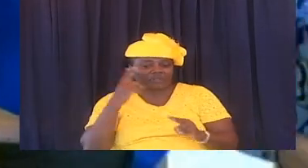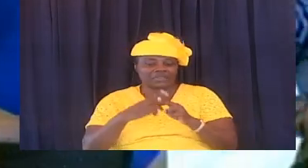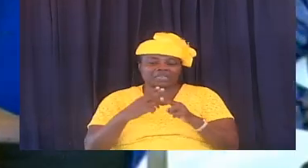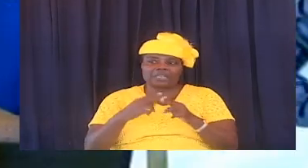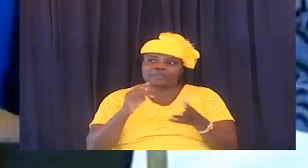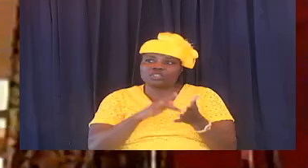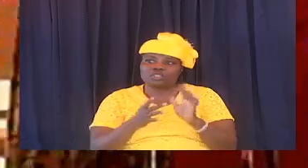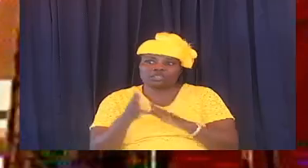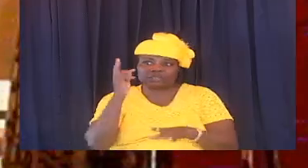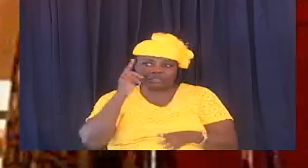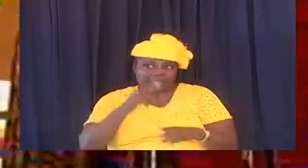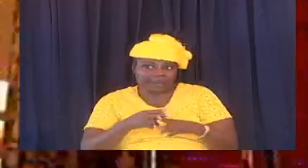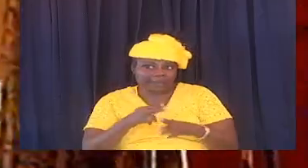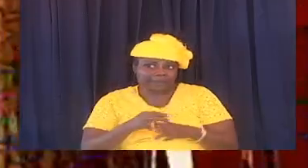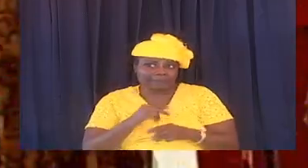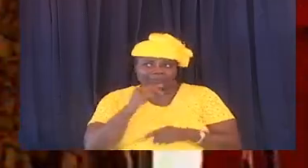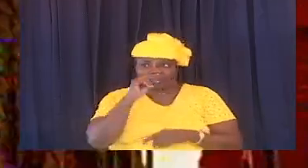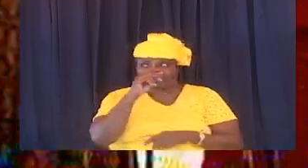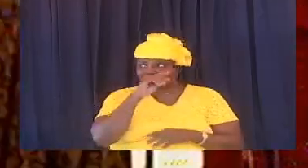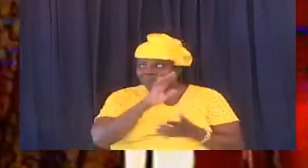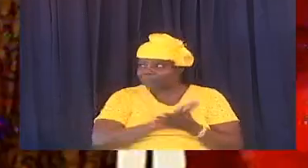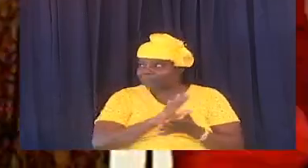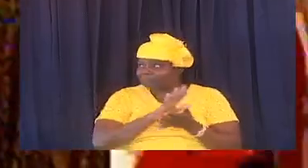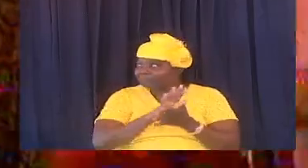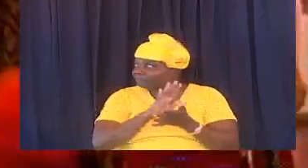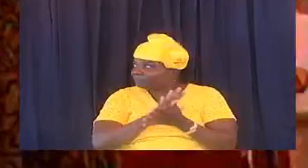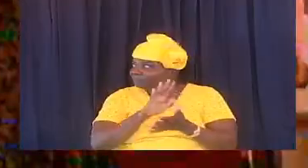Jesus' name. You may proceed.